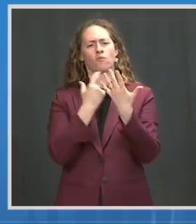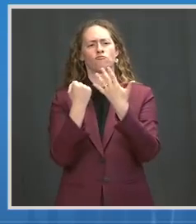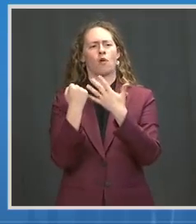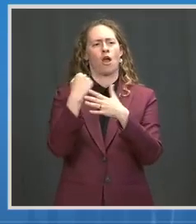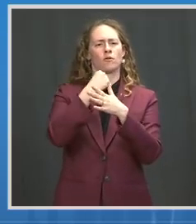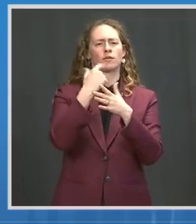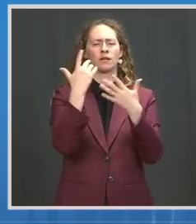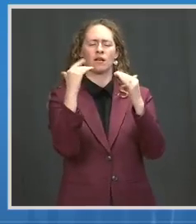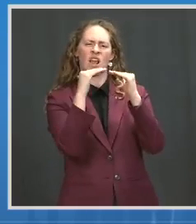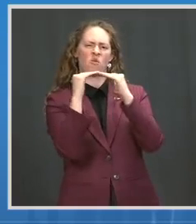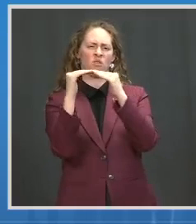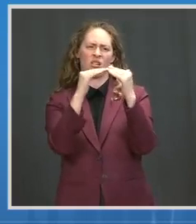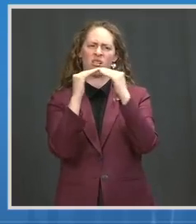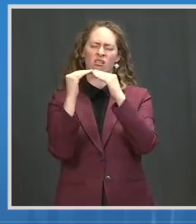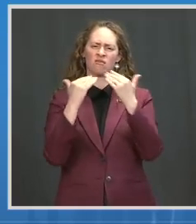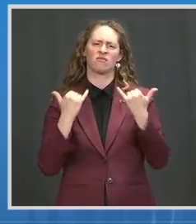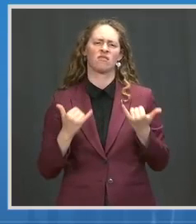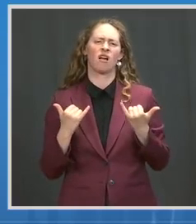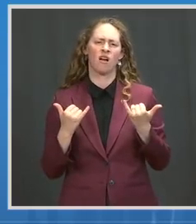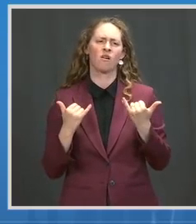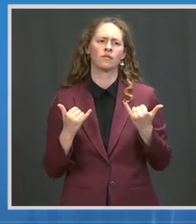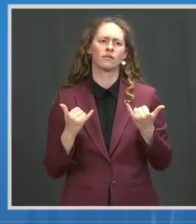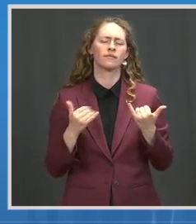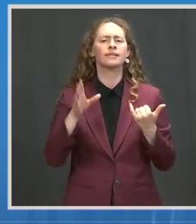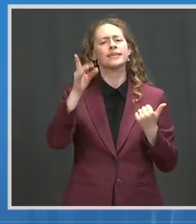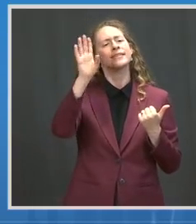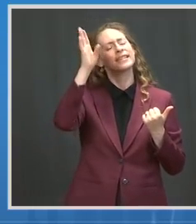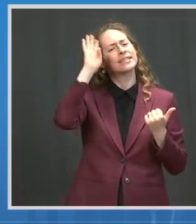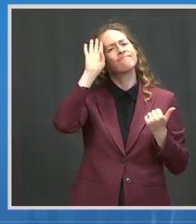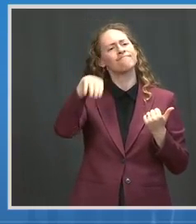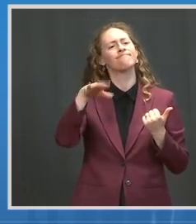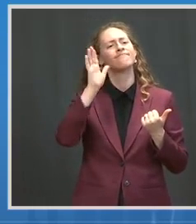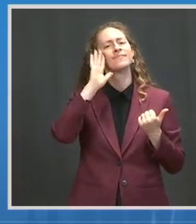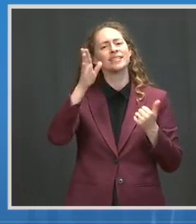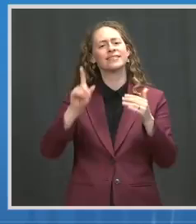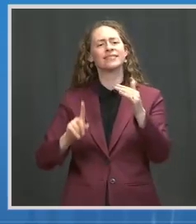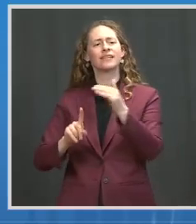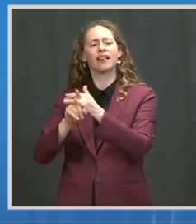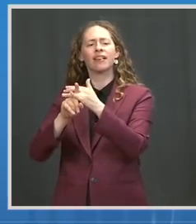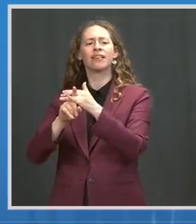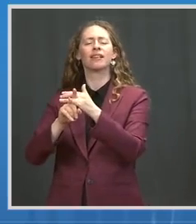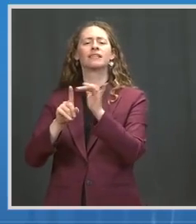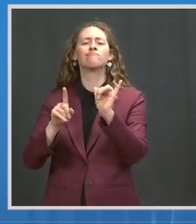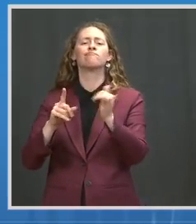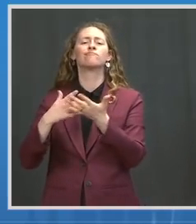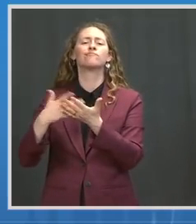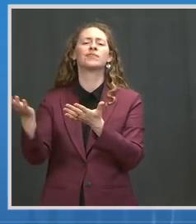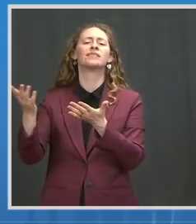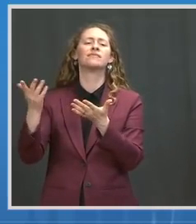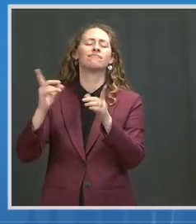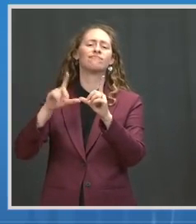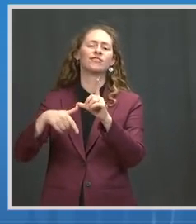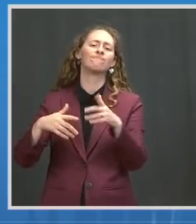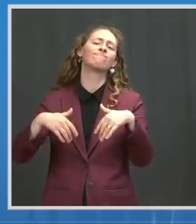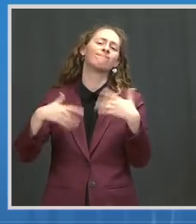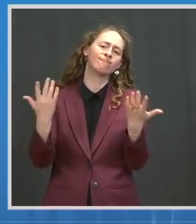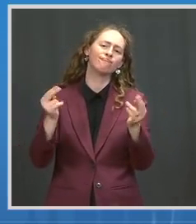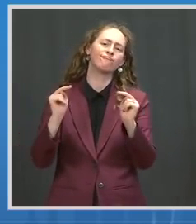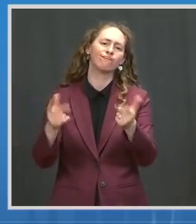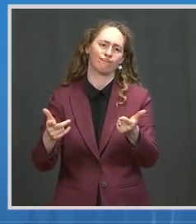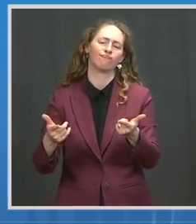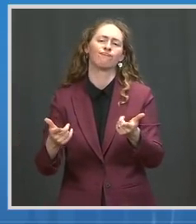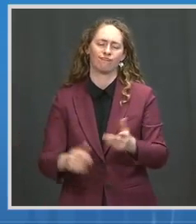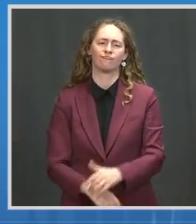means that inevitably, there will be situations where that will happen. Now, again, the FDA is looking at opportunities for continued